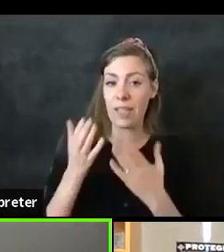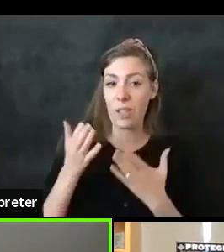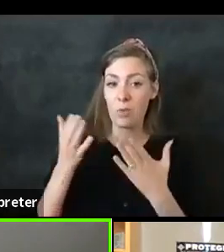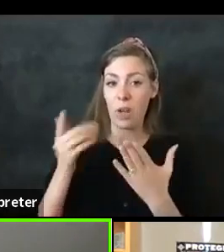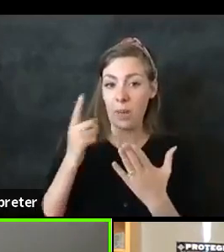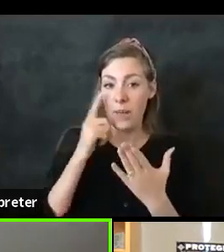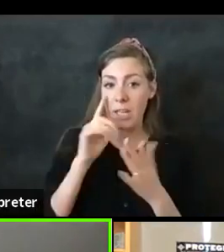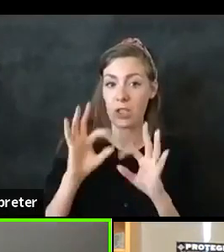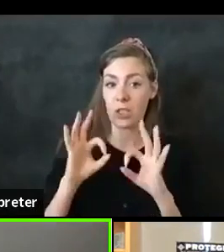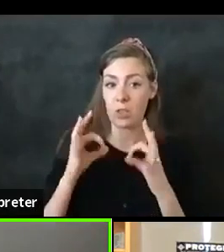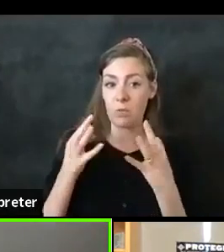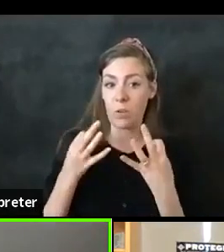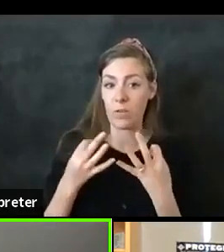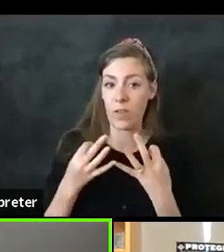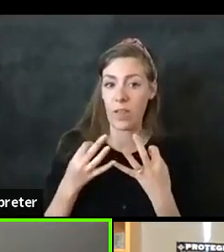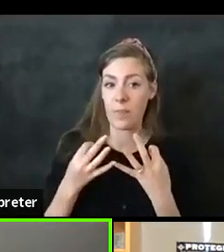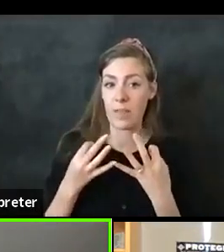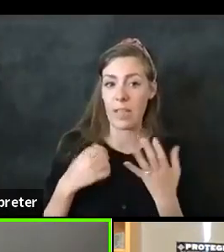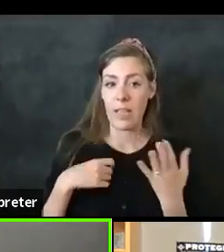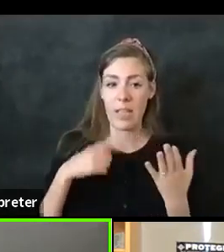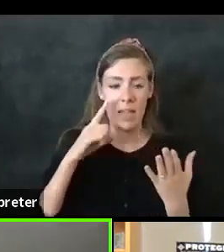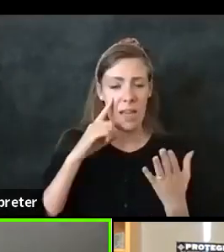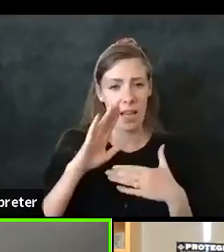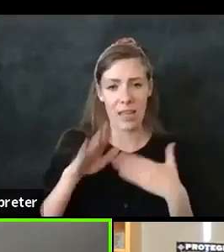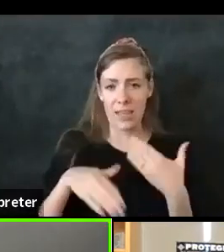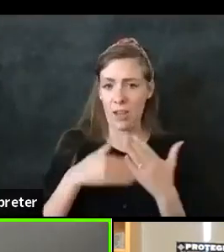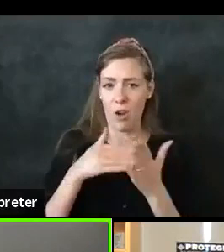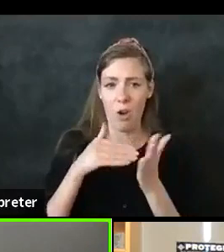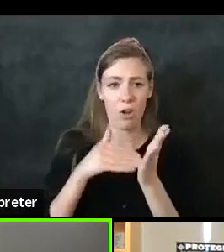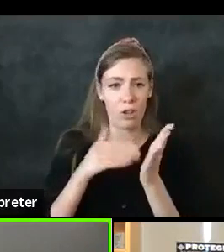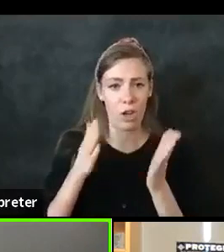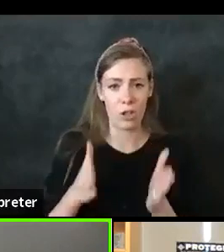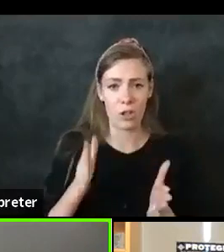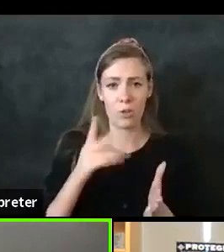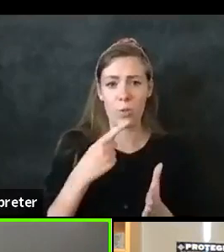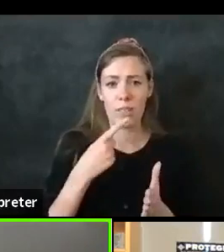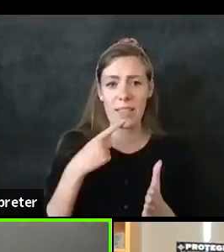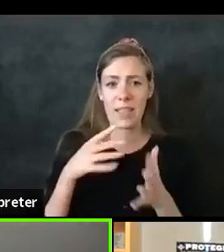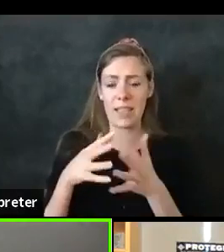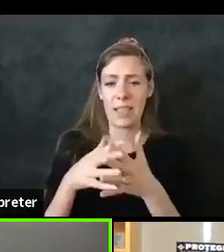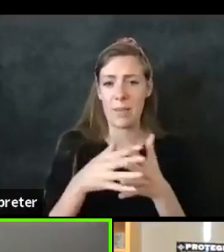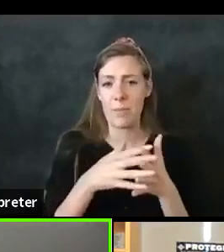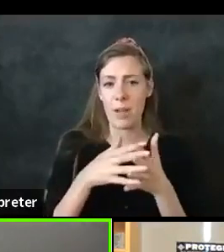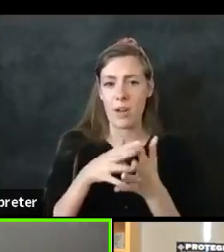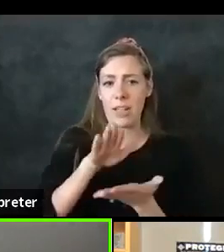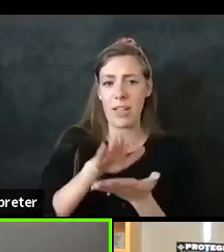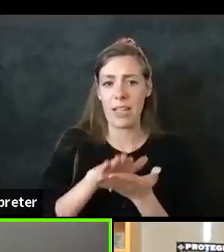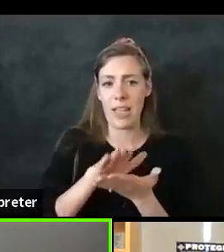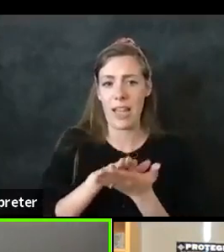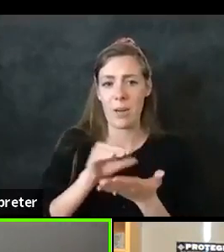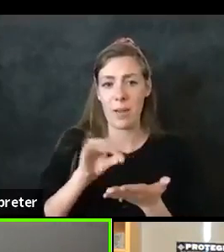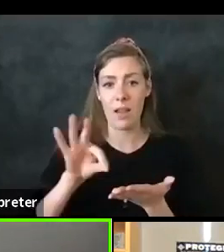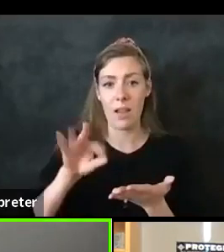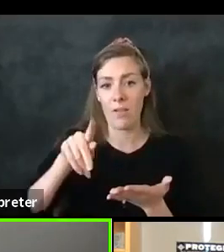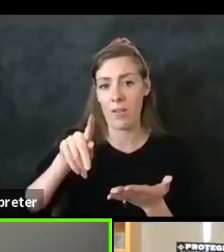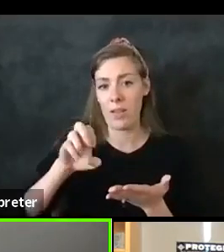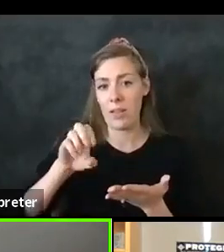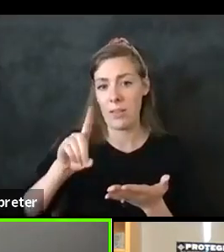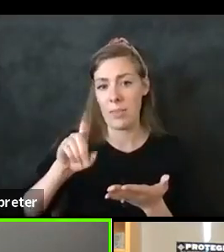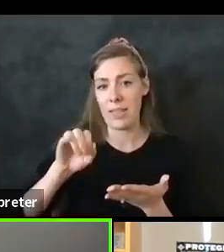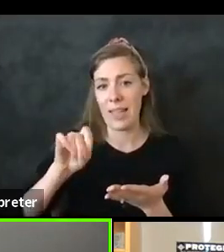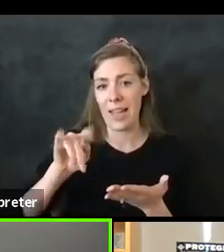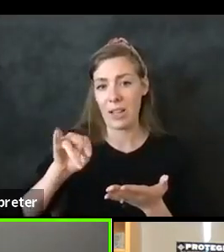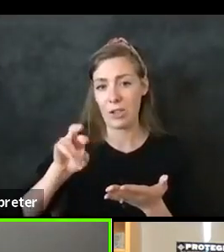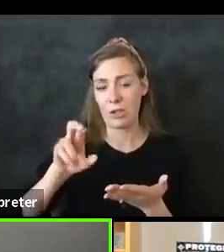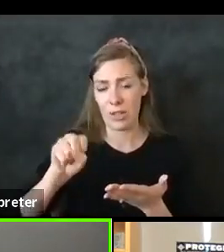families. I think all pediatricians will say this, is that the American Academy of Pediatrics, which is the AAP, if